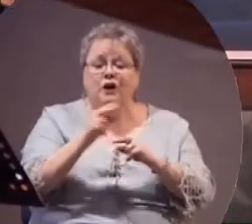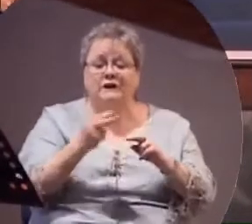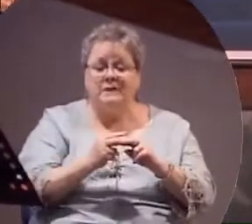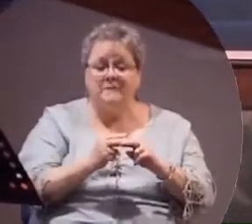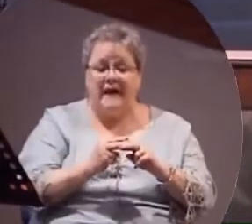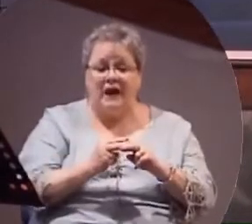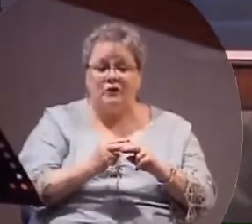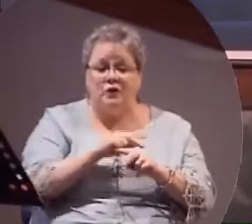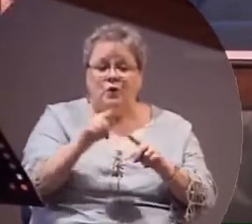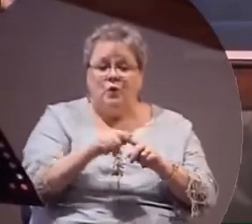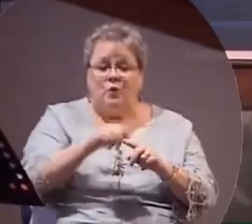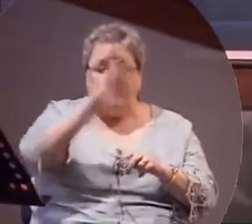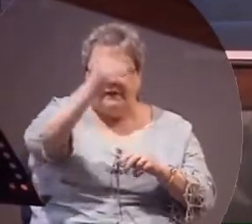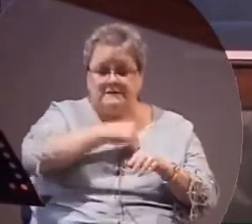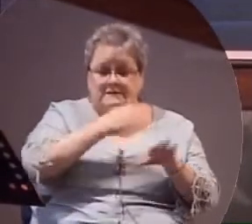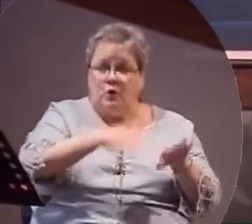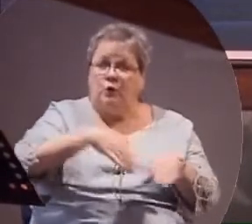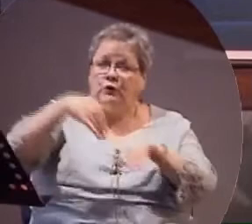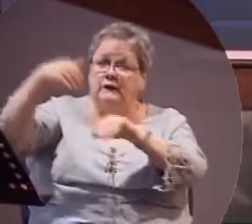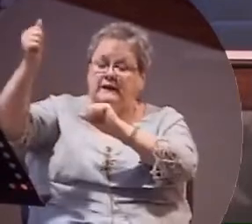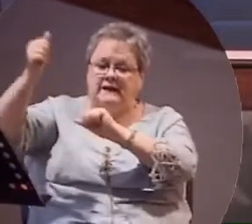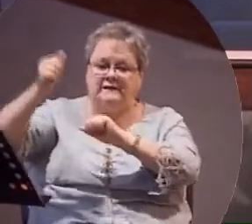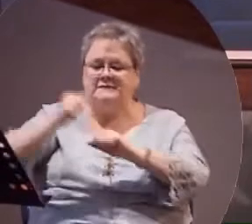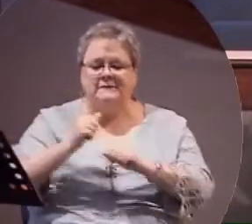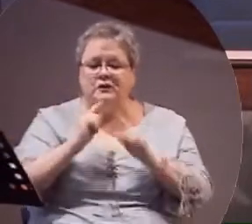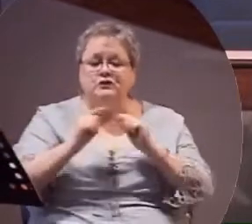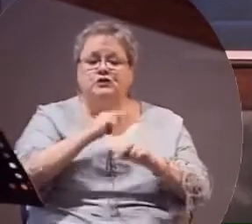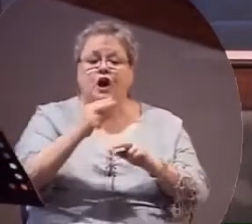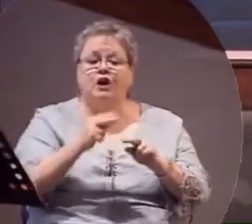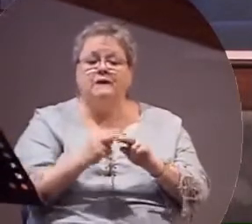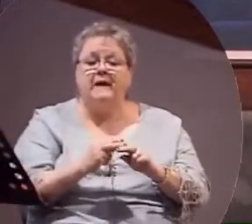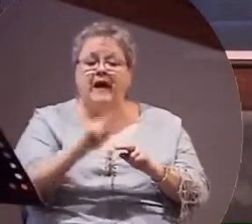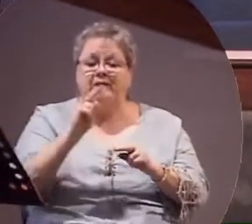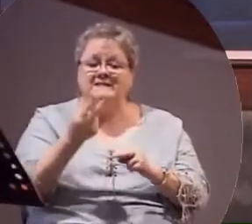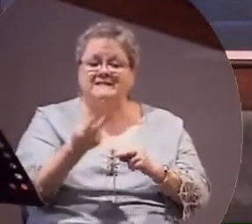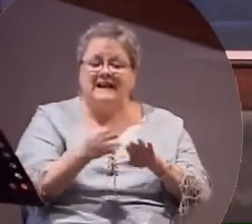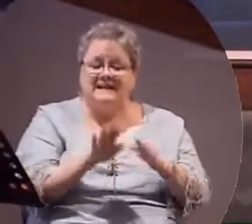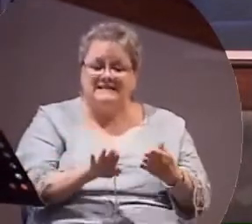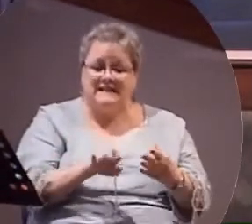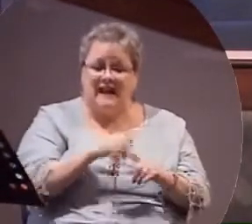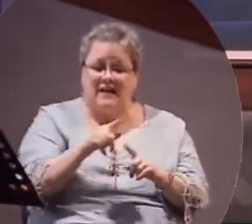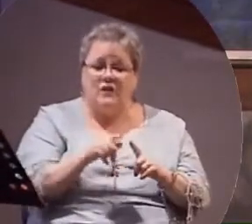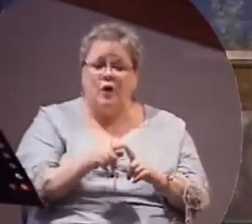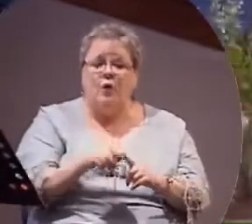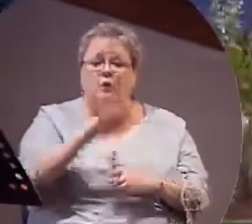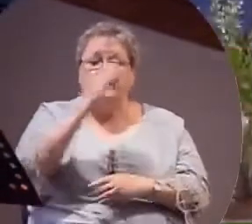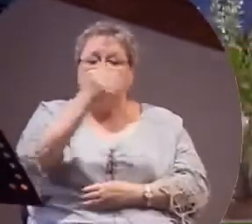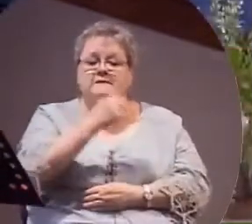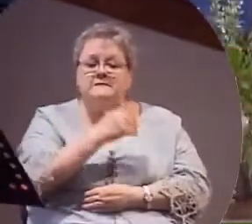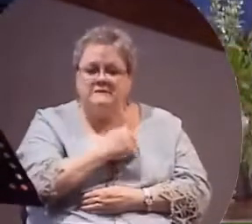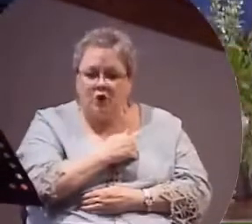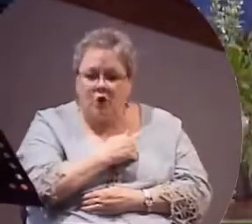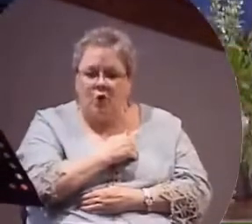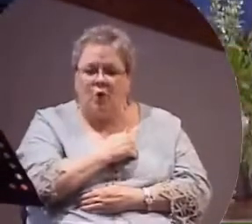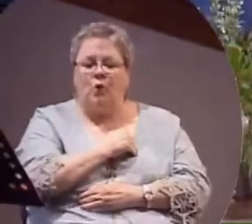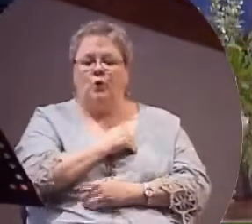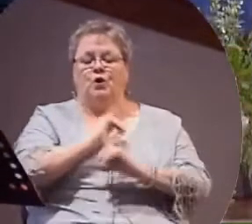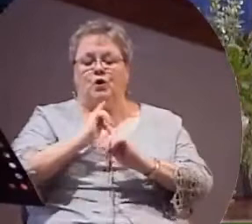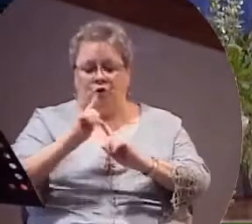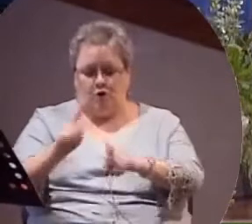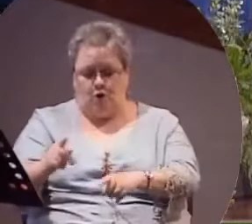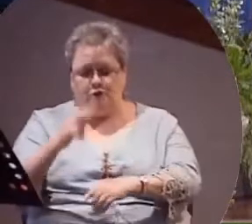departs from the body. It's talking about the second death, the moment that the soul that has departed from the body departs from